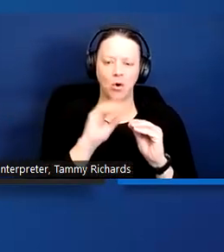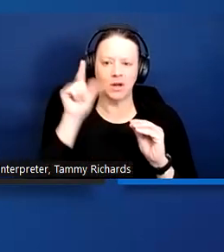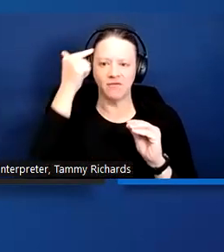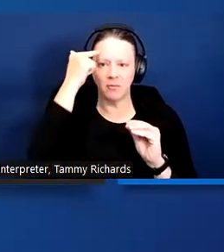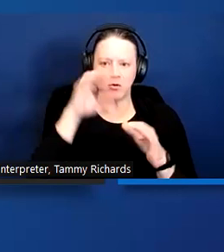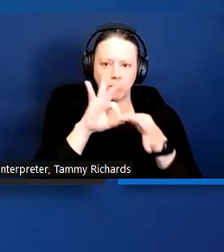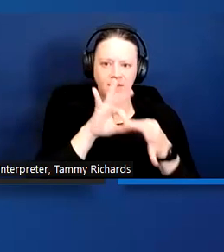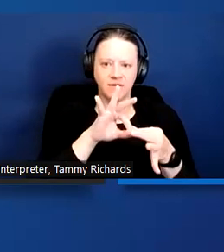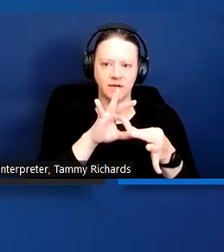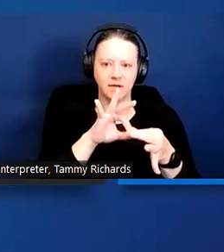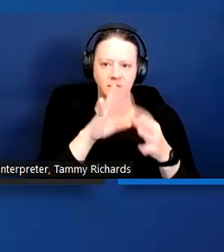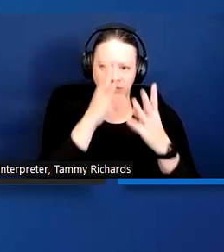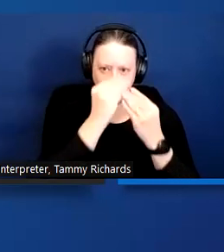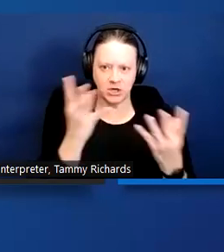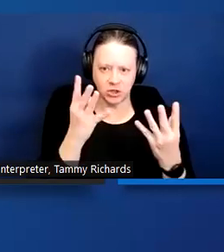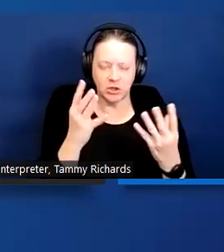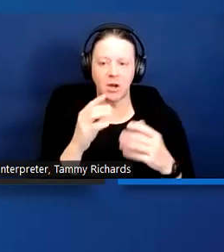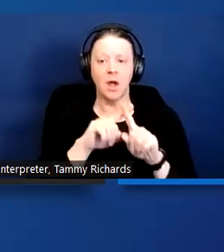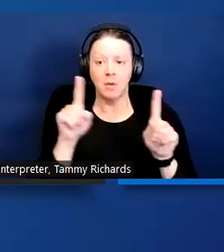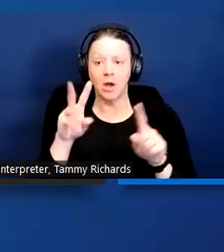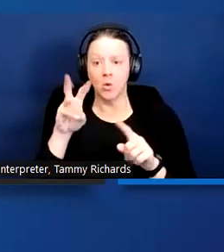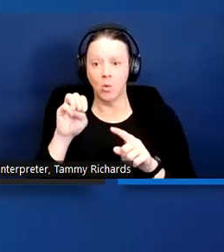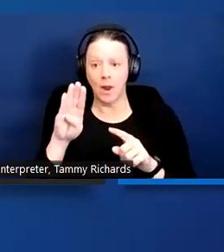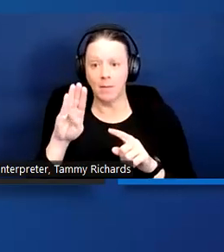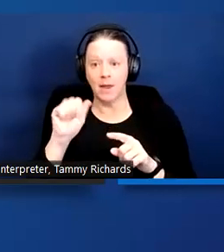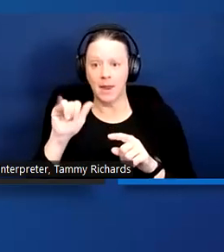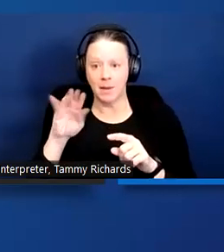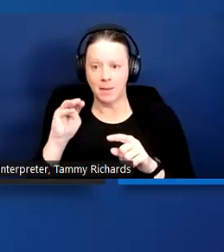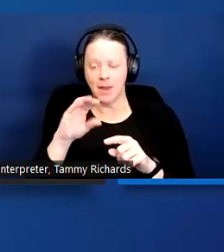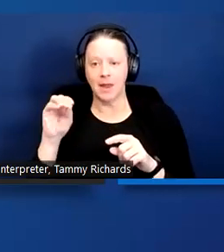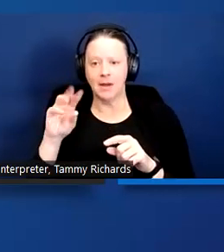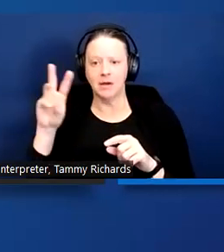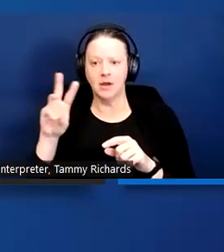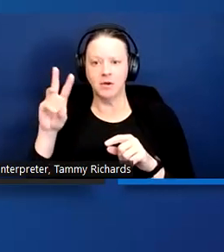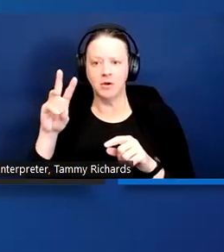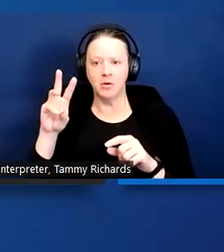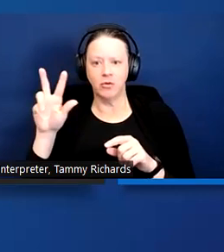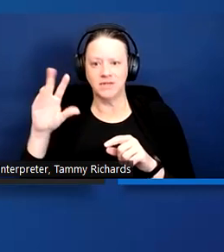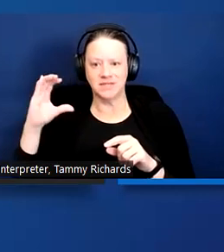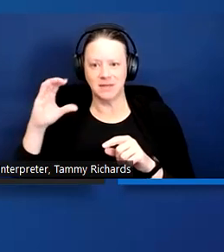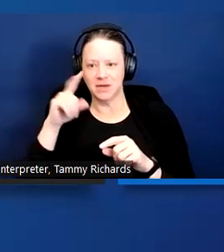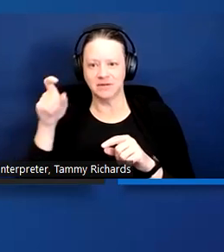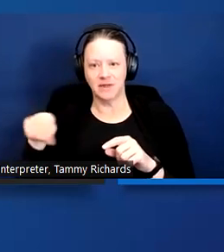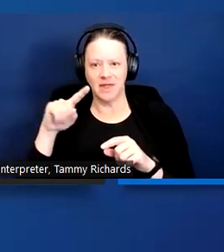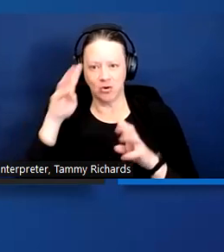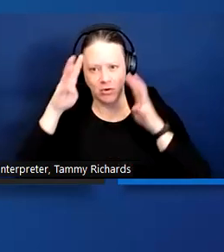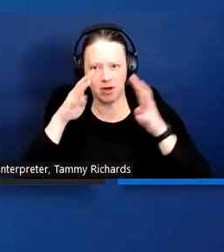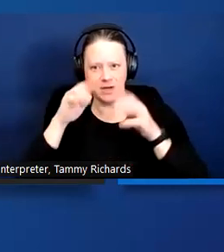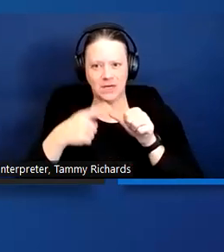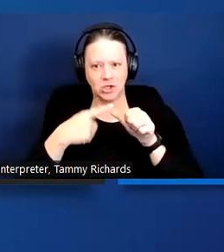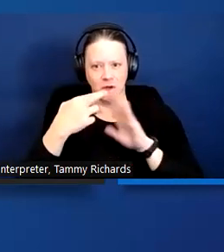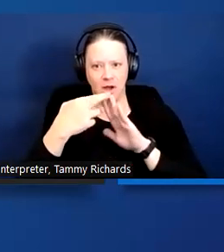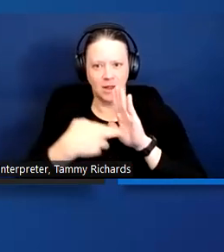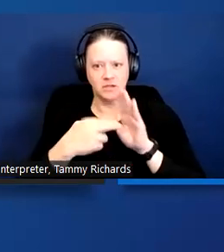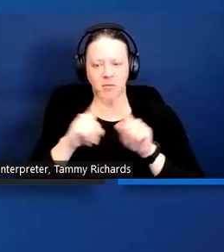relevant information, but WebAIM and then like W3C, because they're the ones who create the initial guidelines, but WebAIM